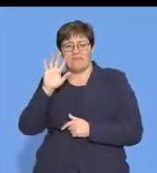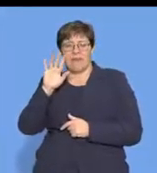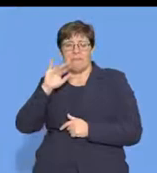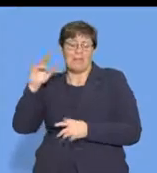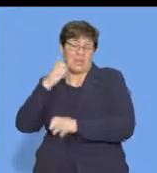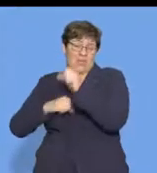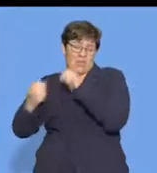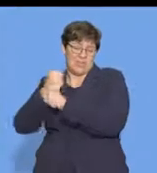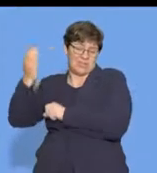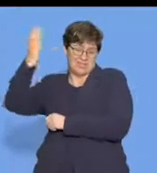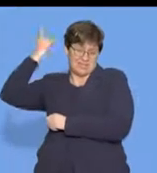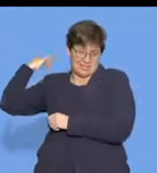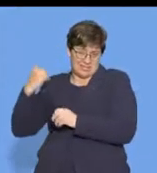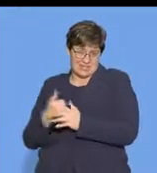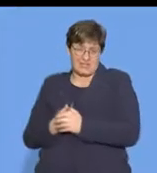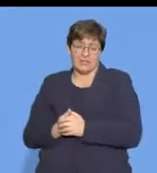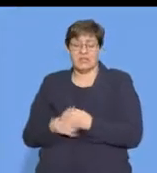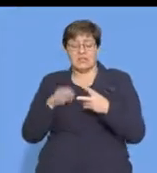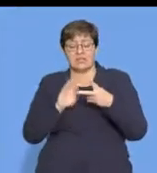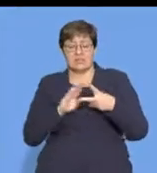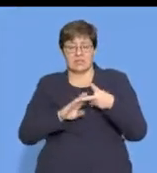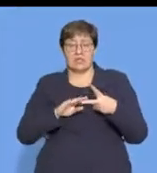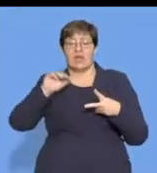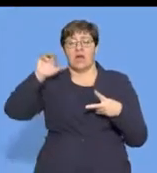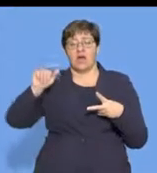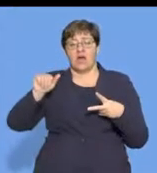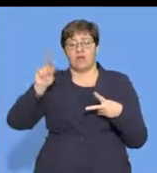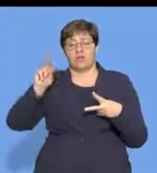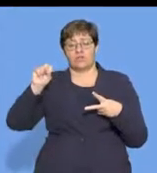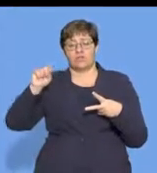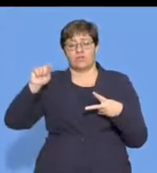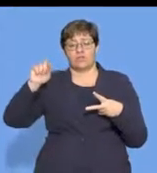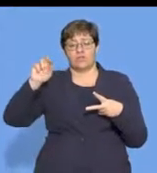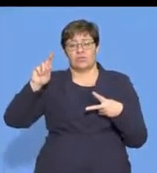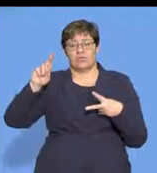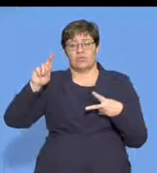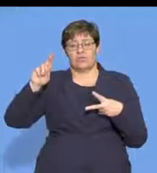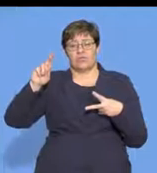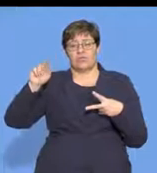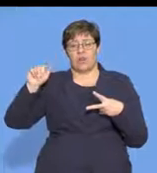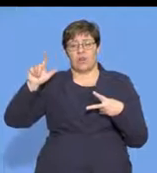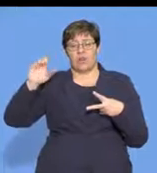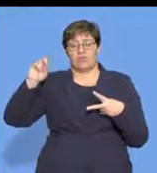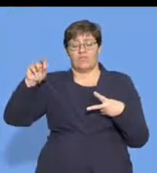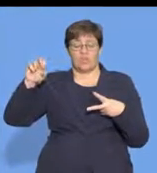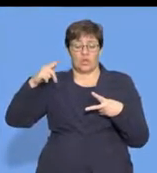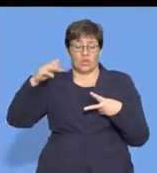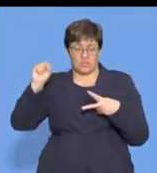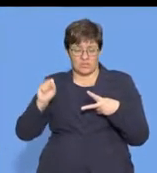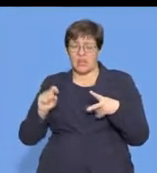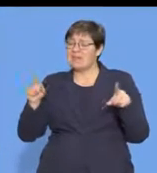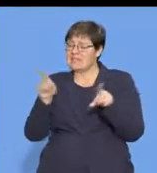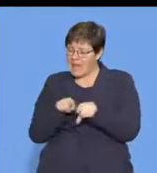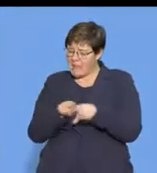then the second group is Australopithecus, and those fossils were also only found in Africa, and those are